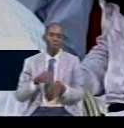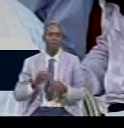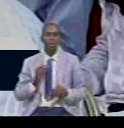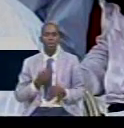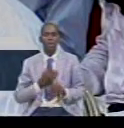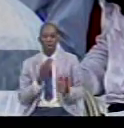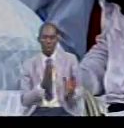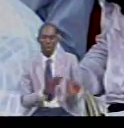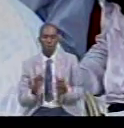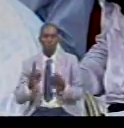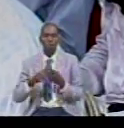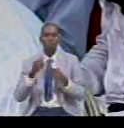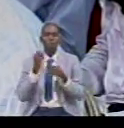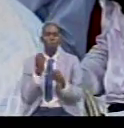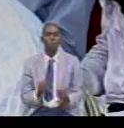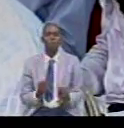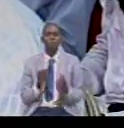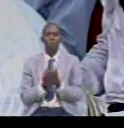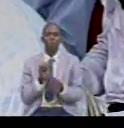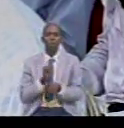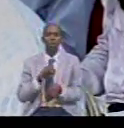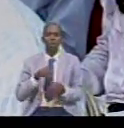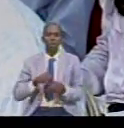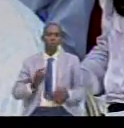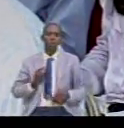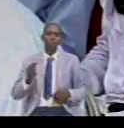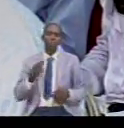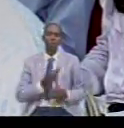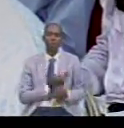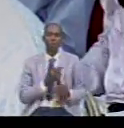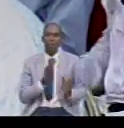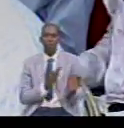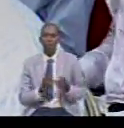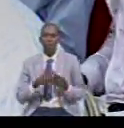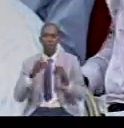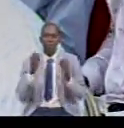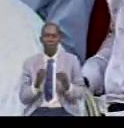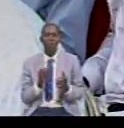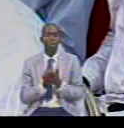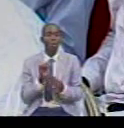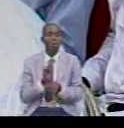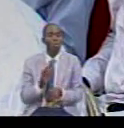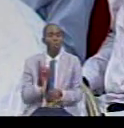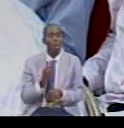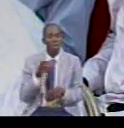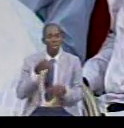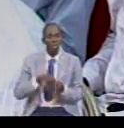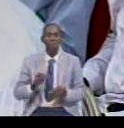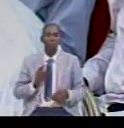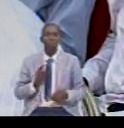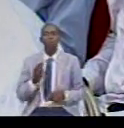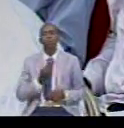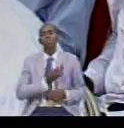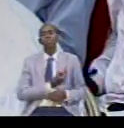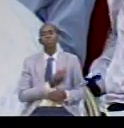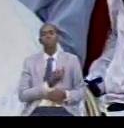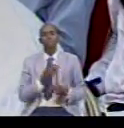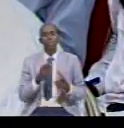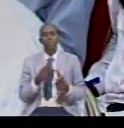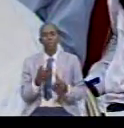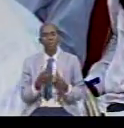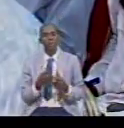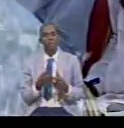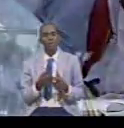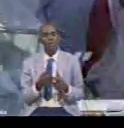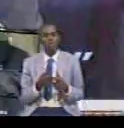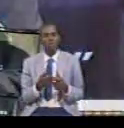According to the power that worketh where? According to the power that worketh where? In us. Then it says